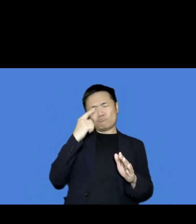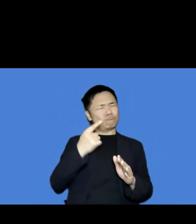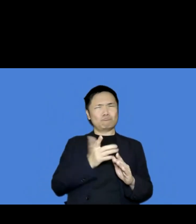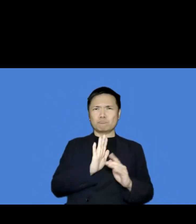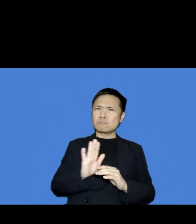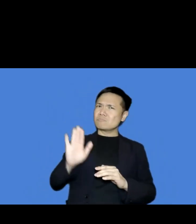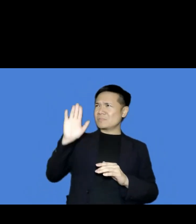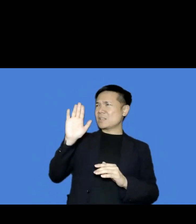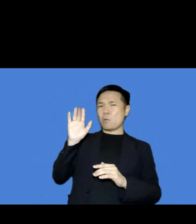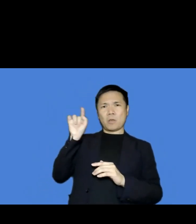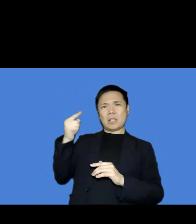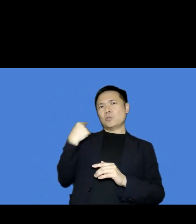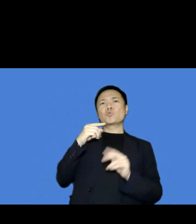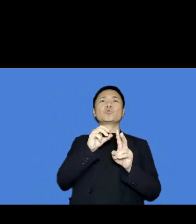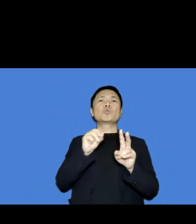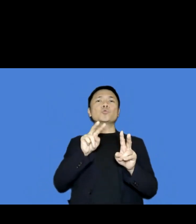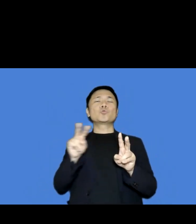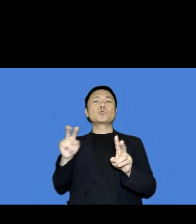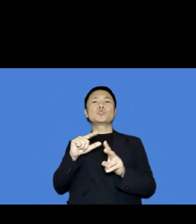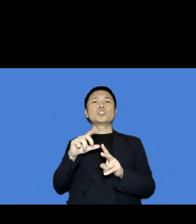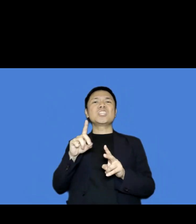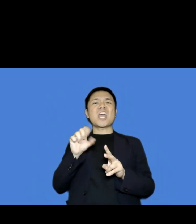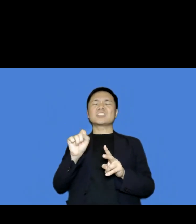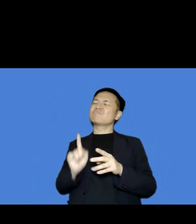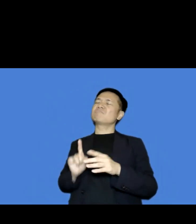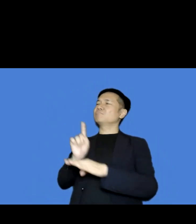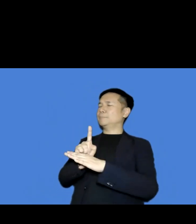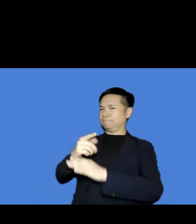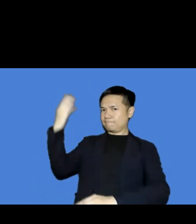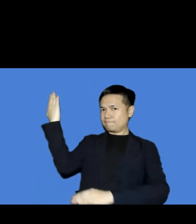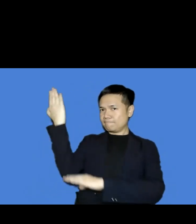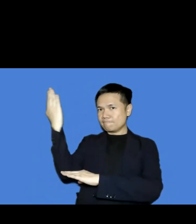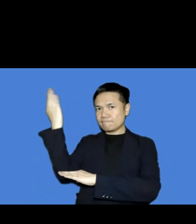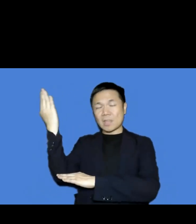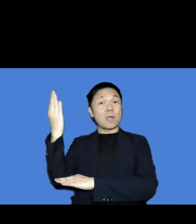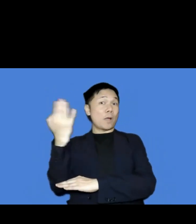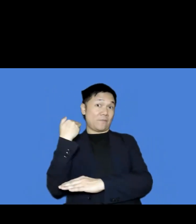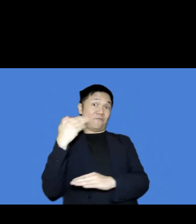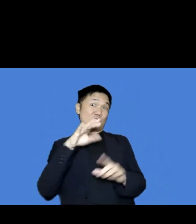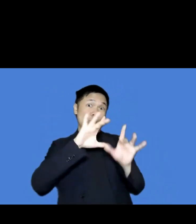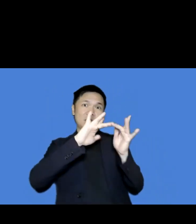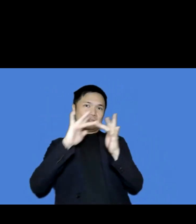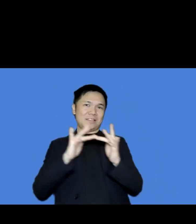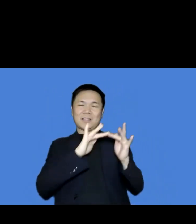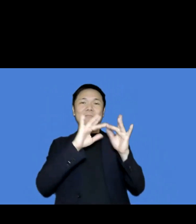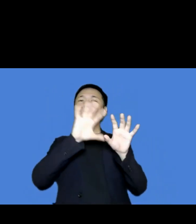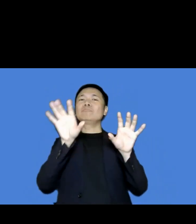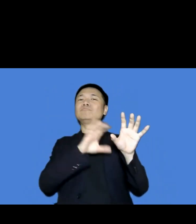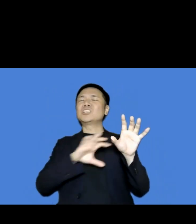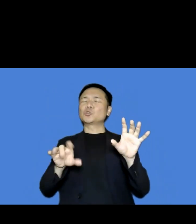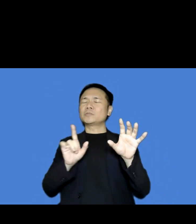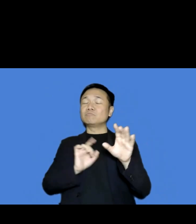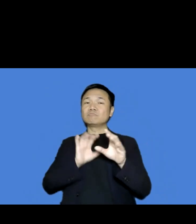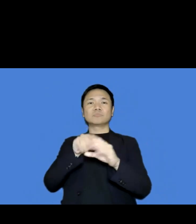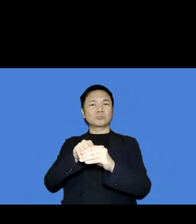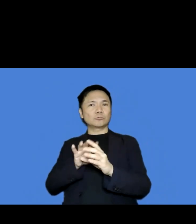in the GDS 2022, as it was virtual, and they continue to work